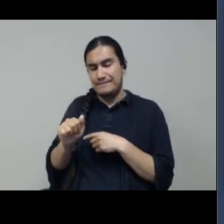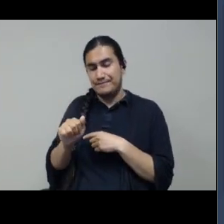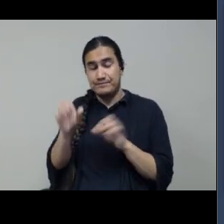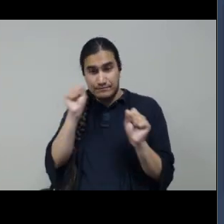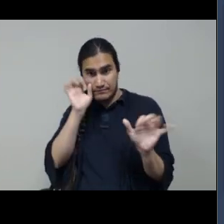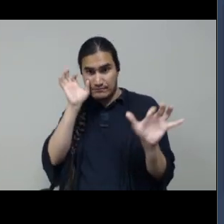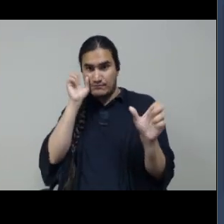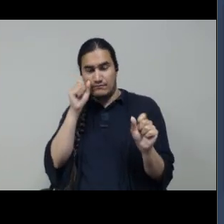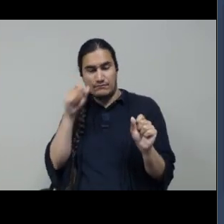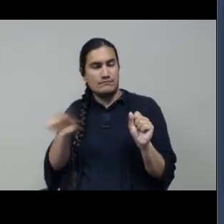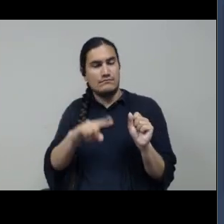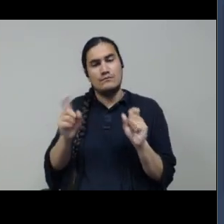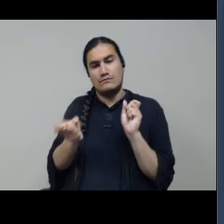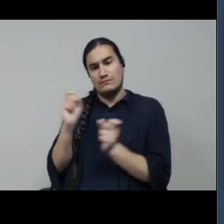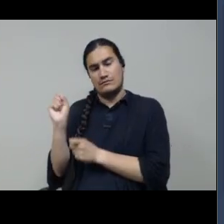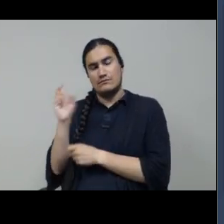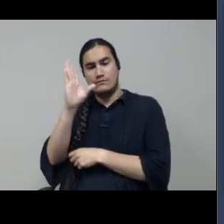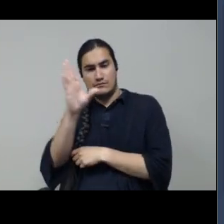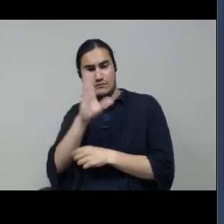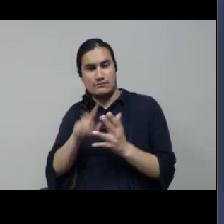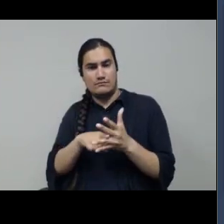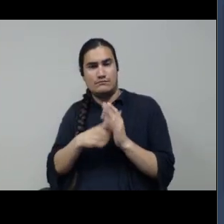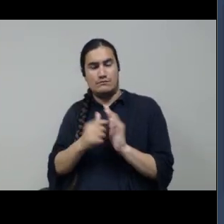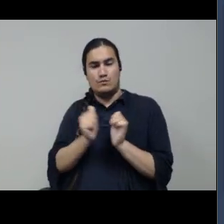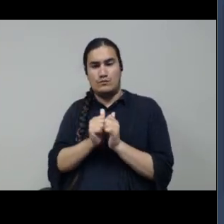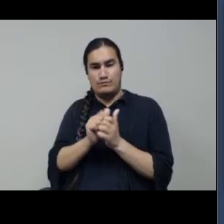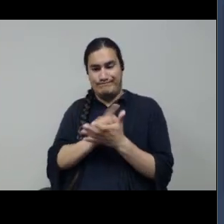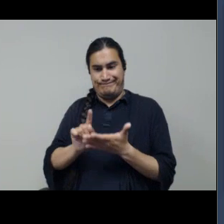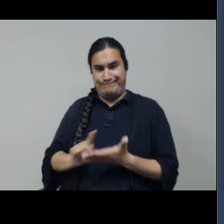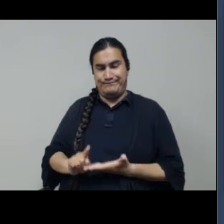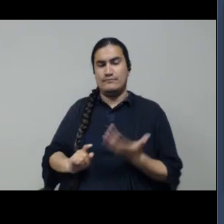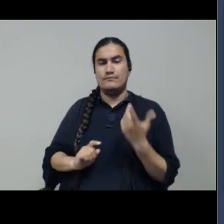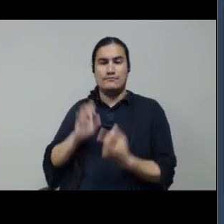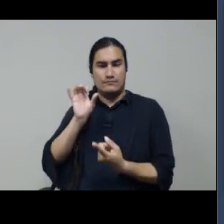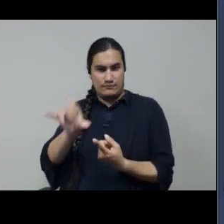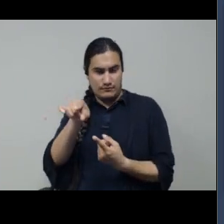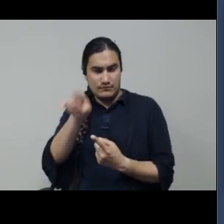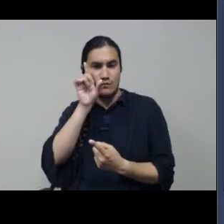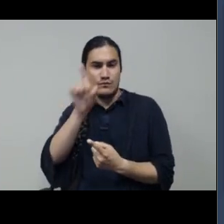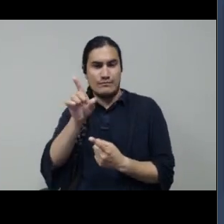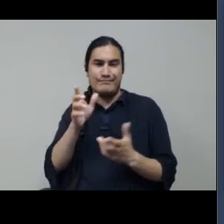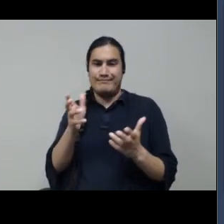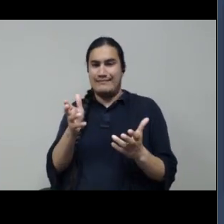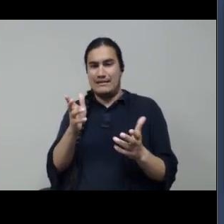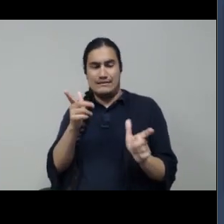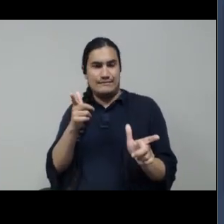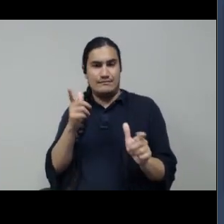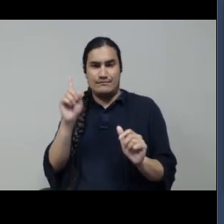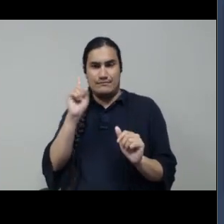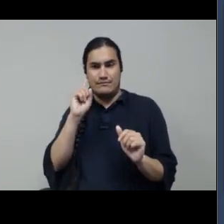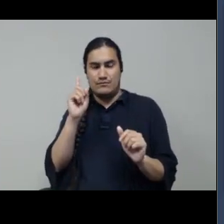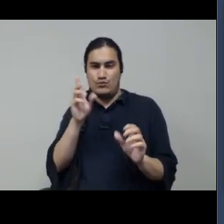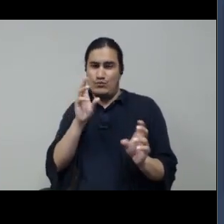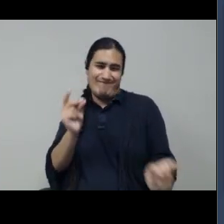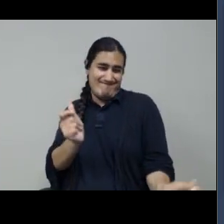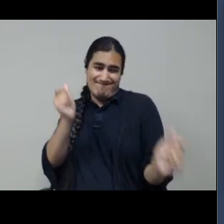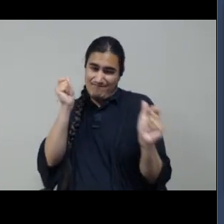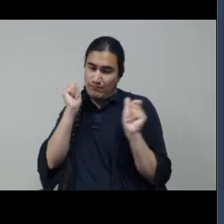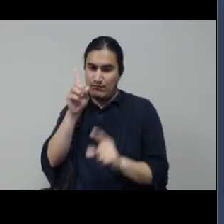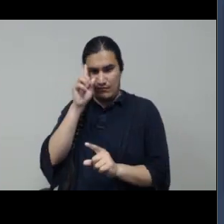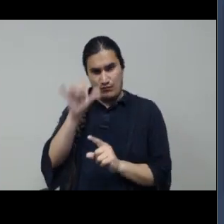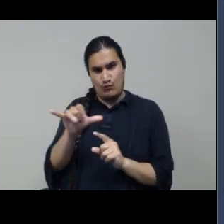Amazingly, actually, some of these changes will be implemented within weeks, which is really the speed of sound with an institution as large